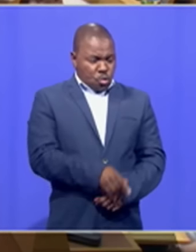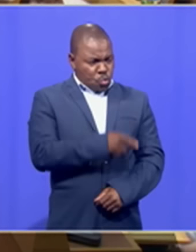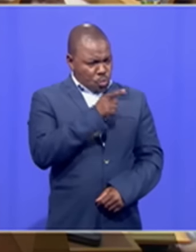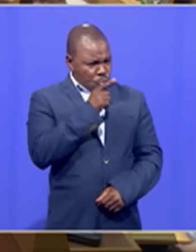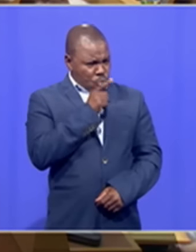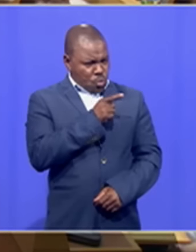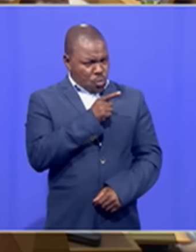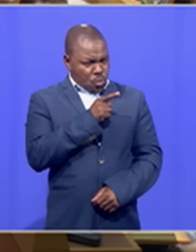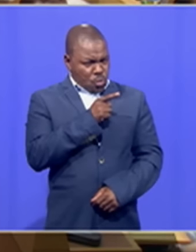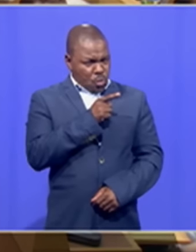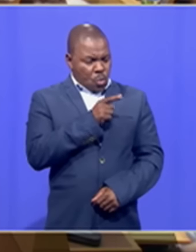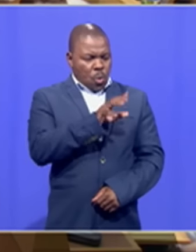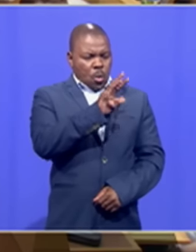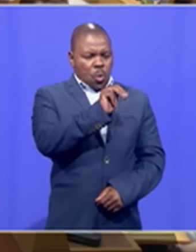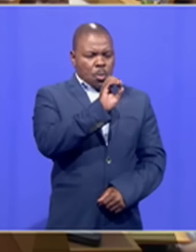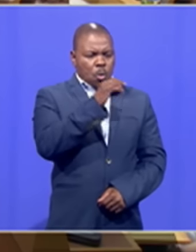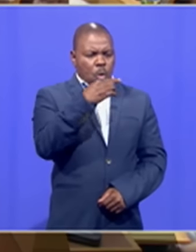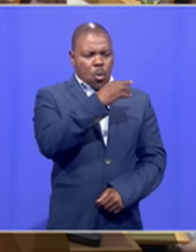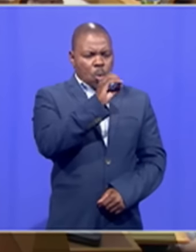with Mogotsi?